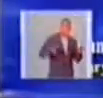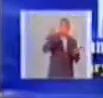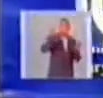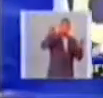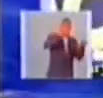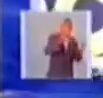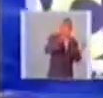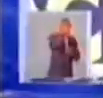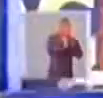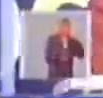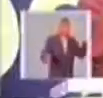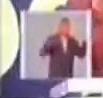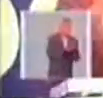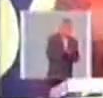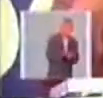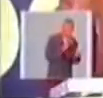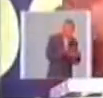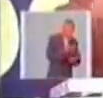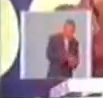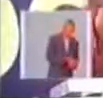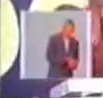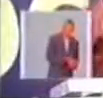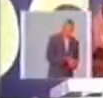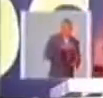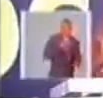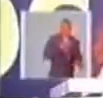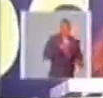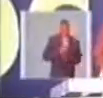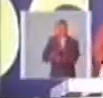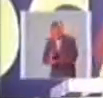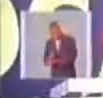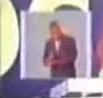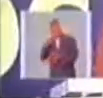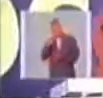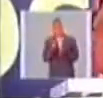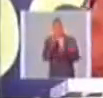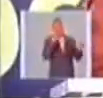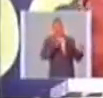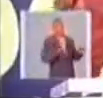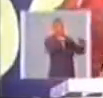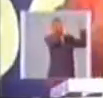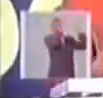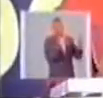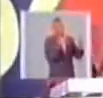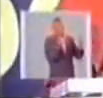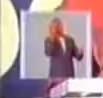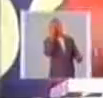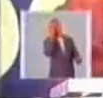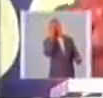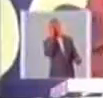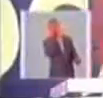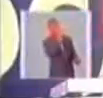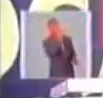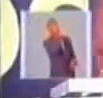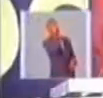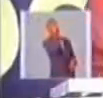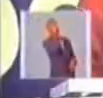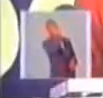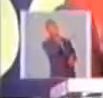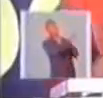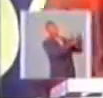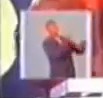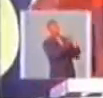the body for a bosom in the hall. Listen to my dear Air Coso, the Ocans or Bosom, how about you, my dear Air Coso? A mindset, a world view, and